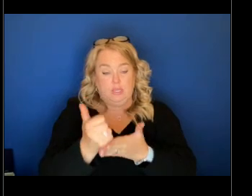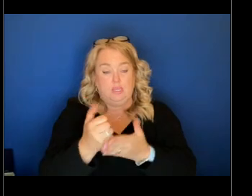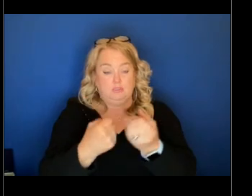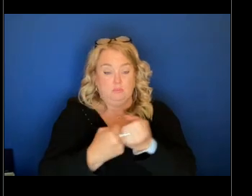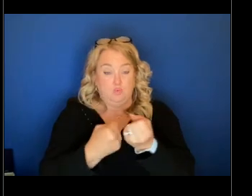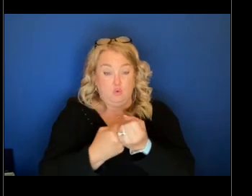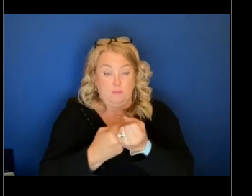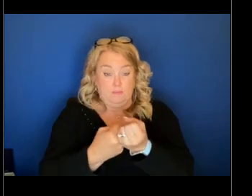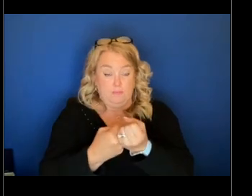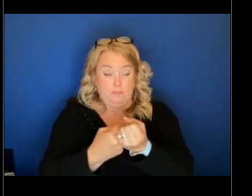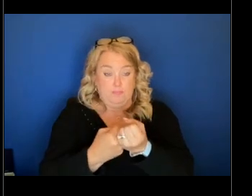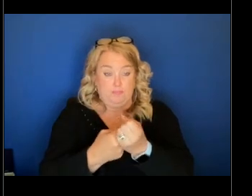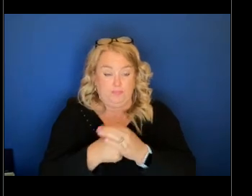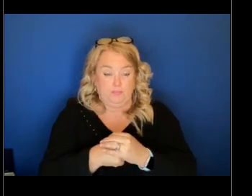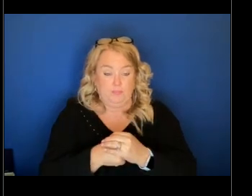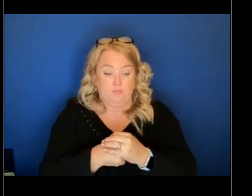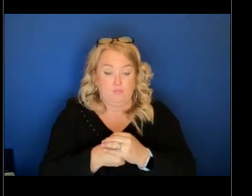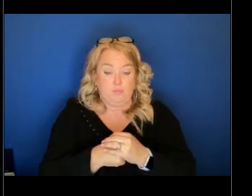support.